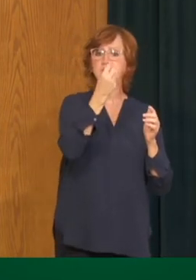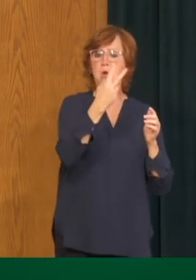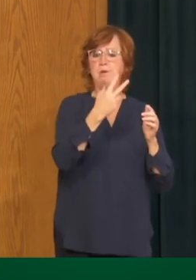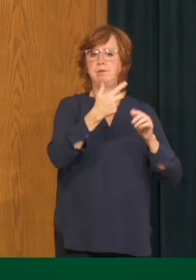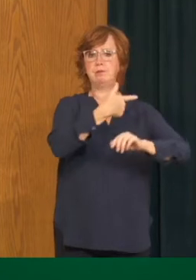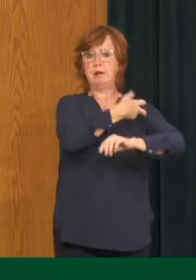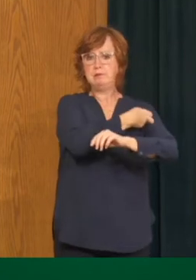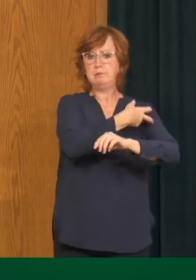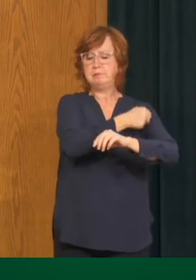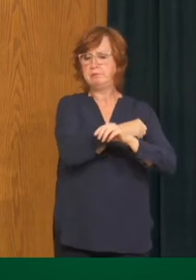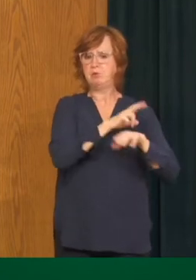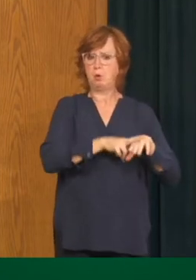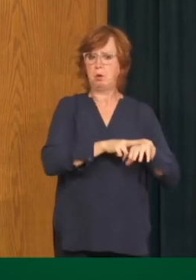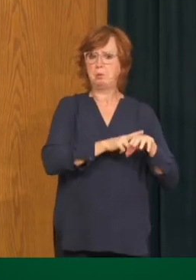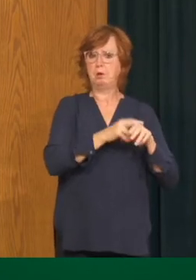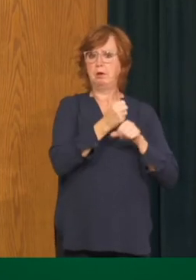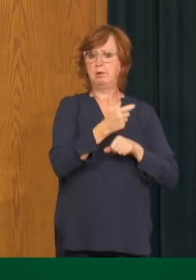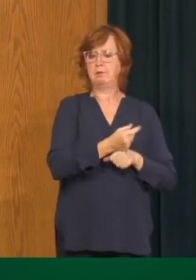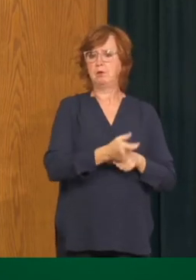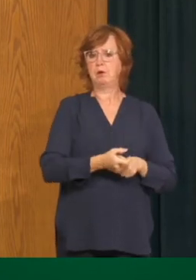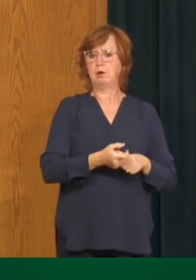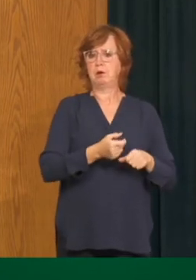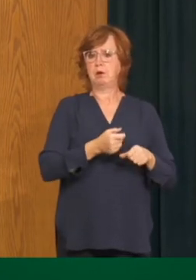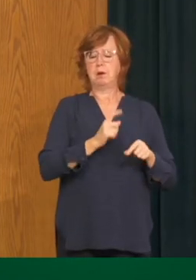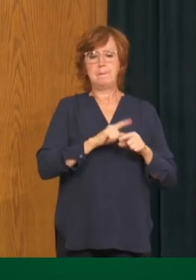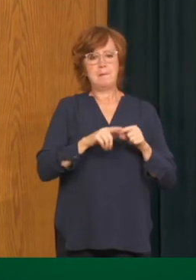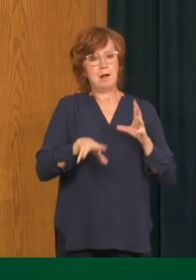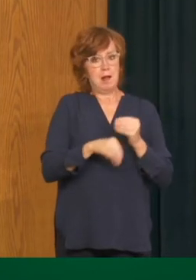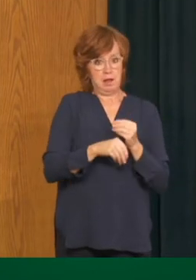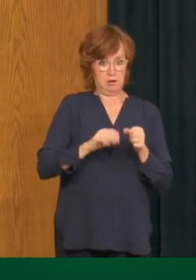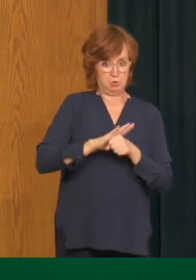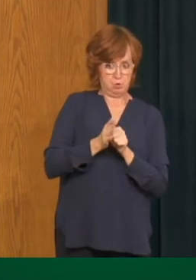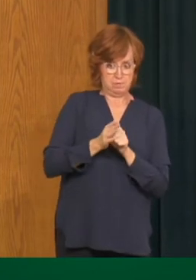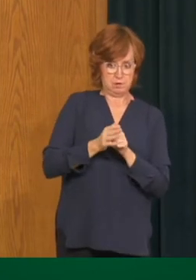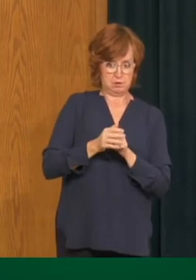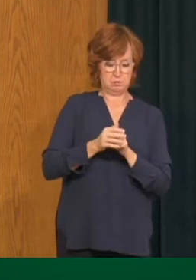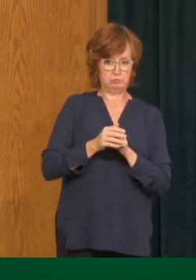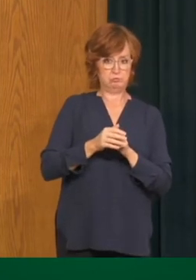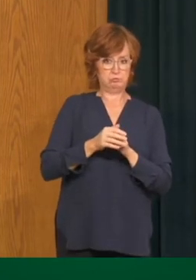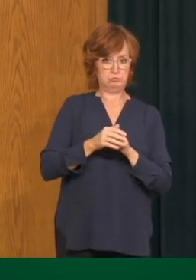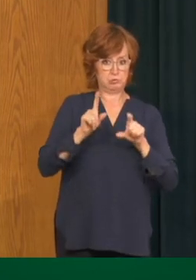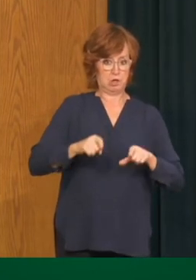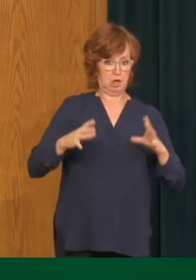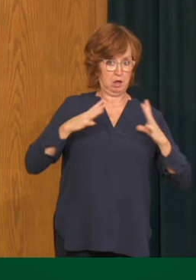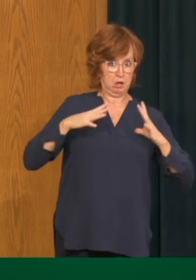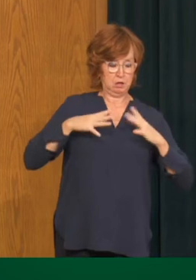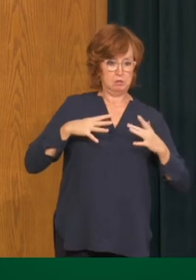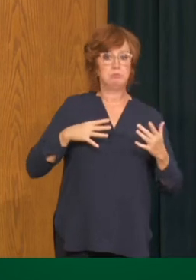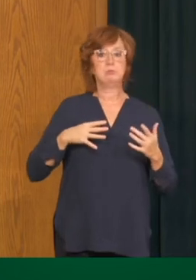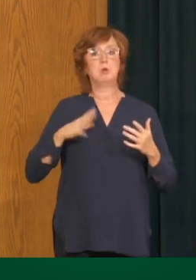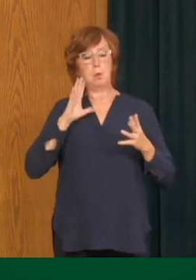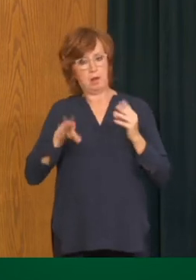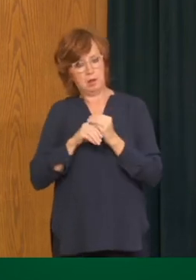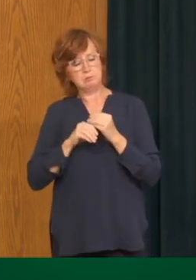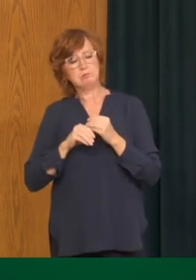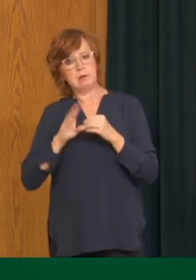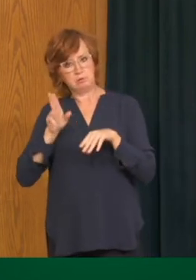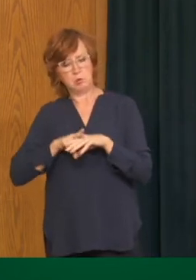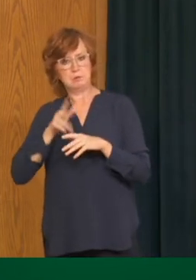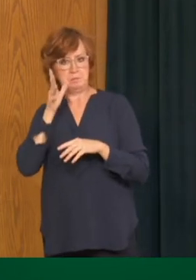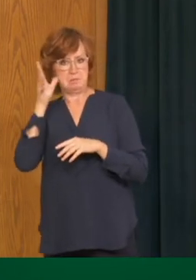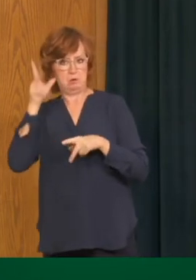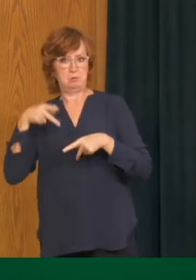Further information will be available soon to all parents regarding providing consent for your child to be randomly tested, as well as other